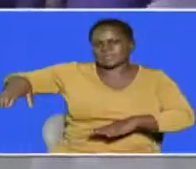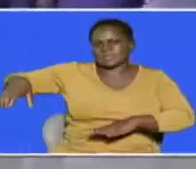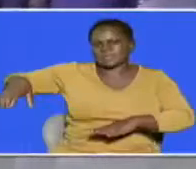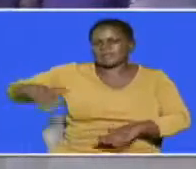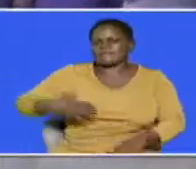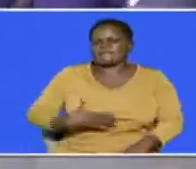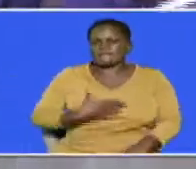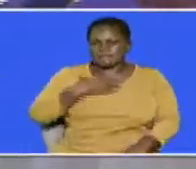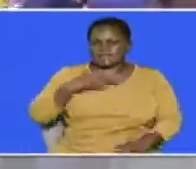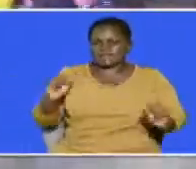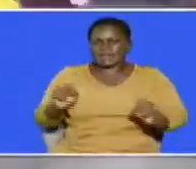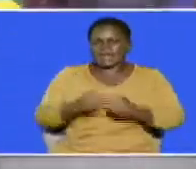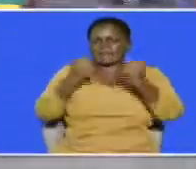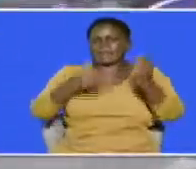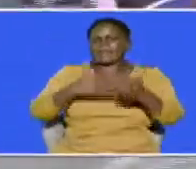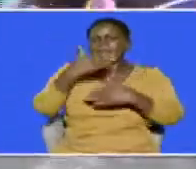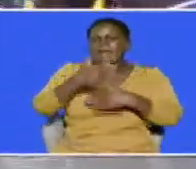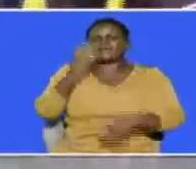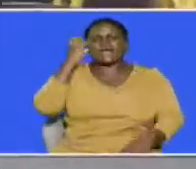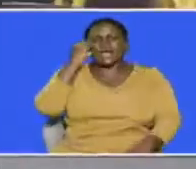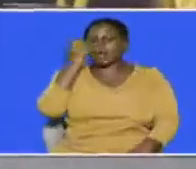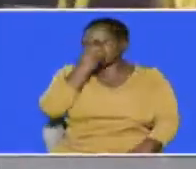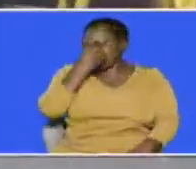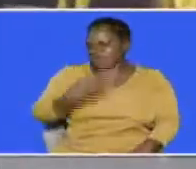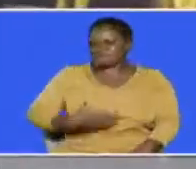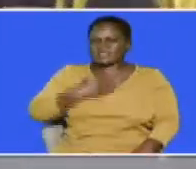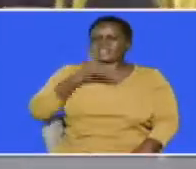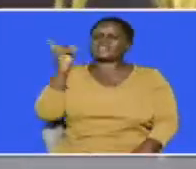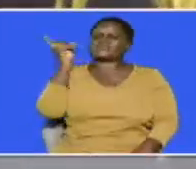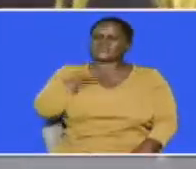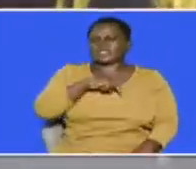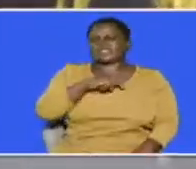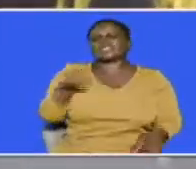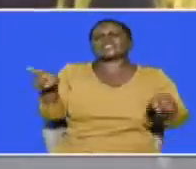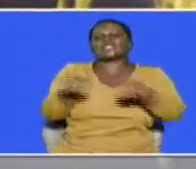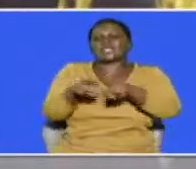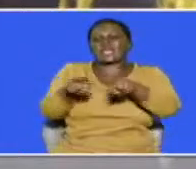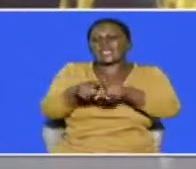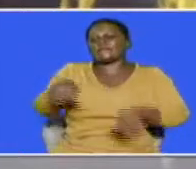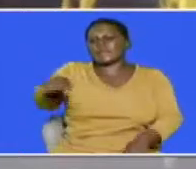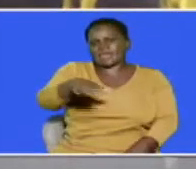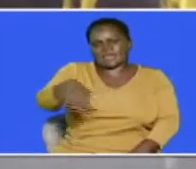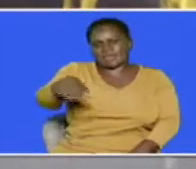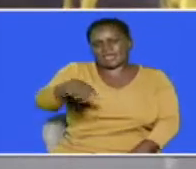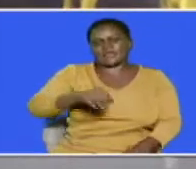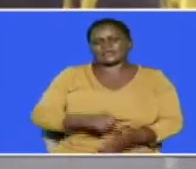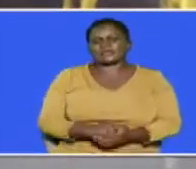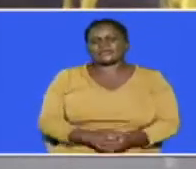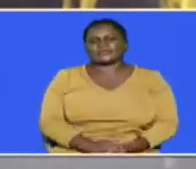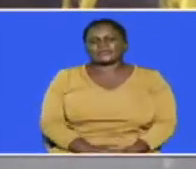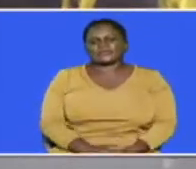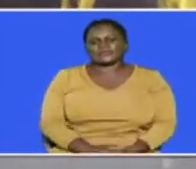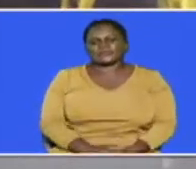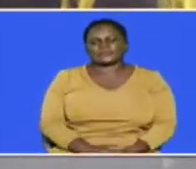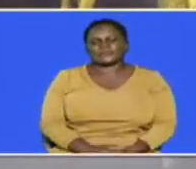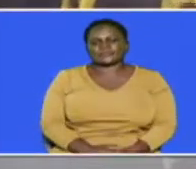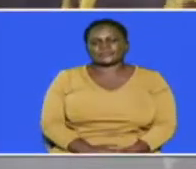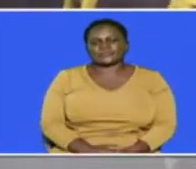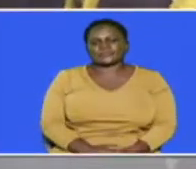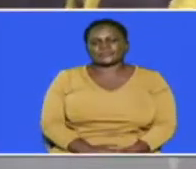His visit follows that of Raila Odinga's running mate Martha Karua, who held a series of Meet the People tour in Tharaka Nithi and Embu